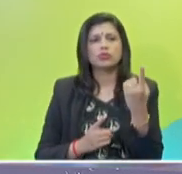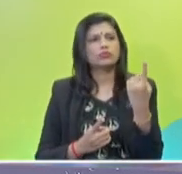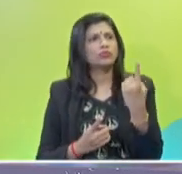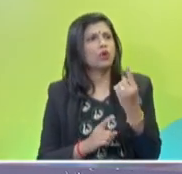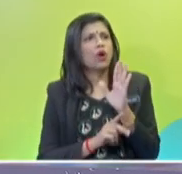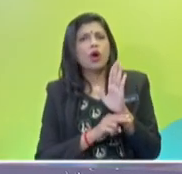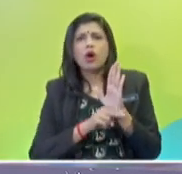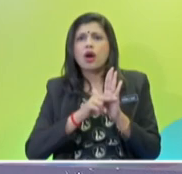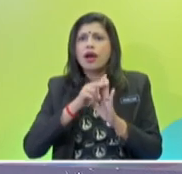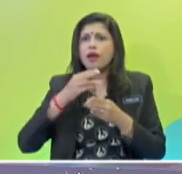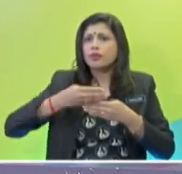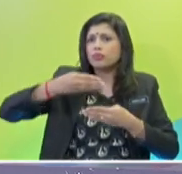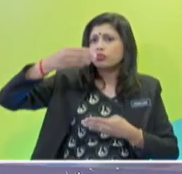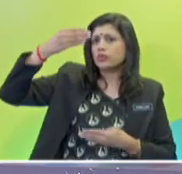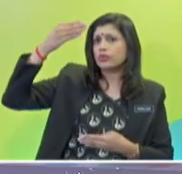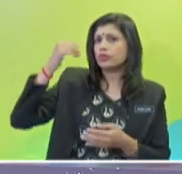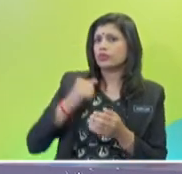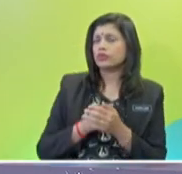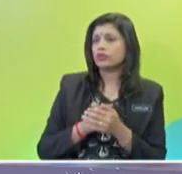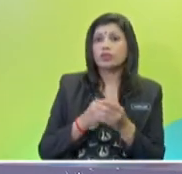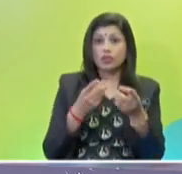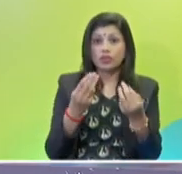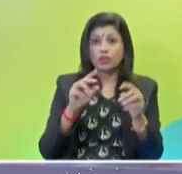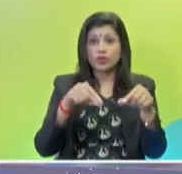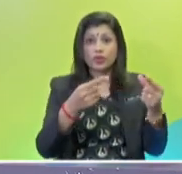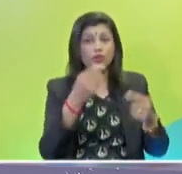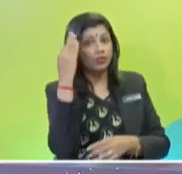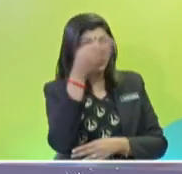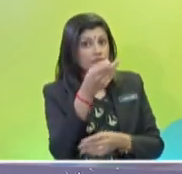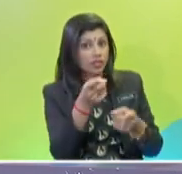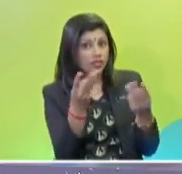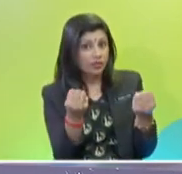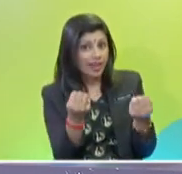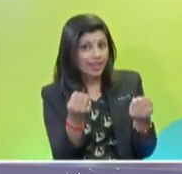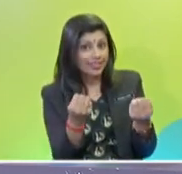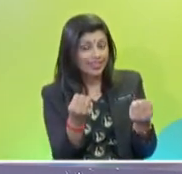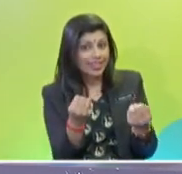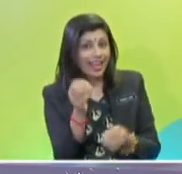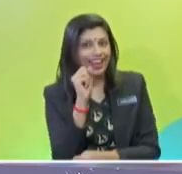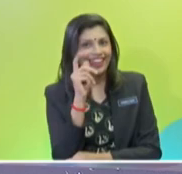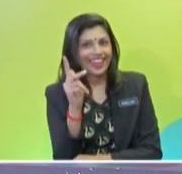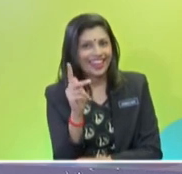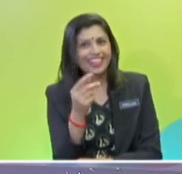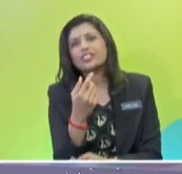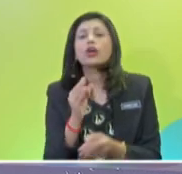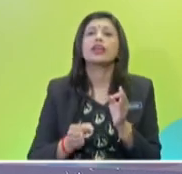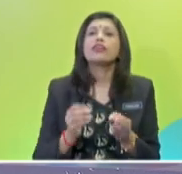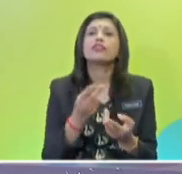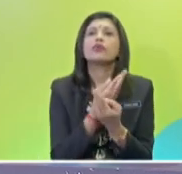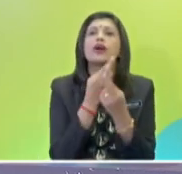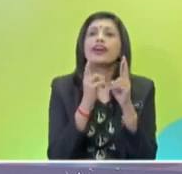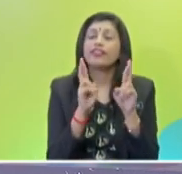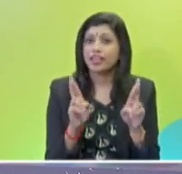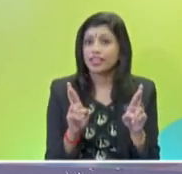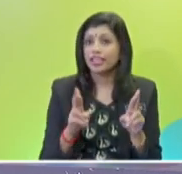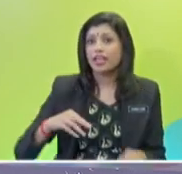amazing. Would you want to go? Yeah. What about you? Do you want to go to the future too? Wow, okay, if you're ready. Teacher,